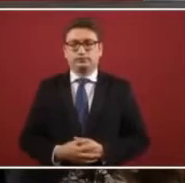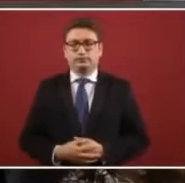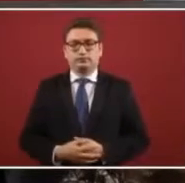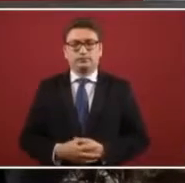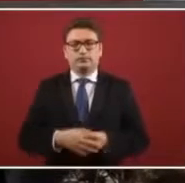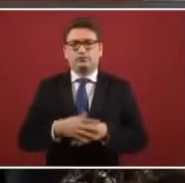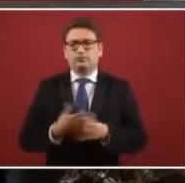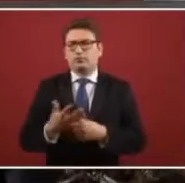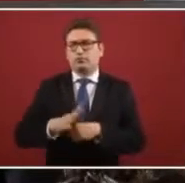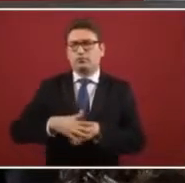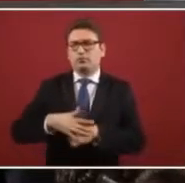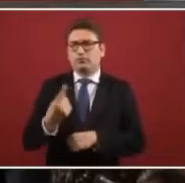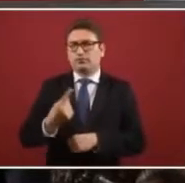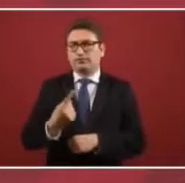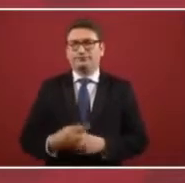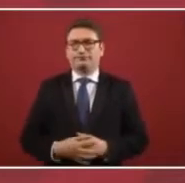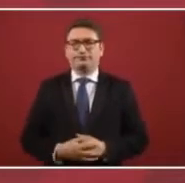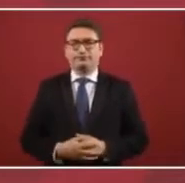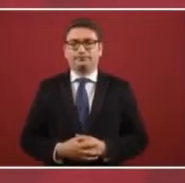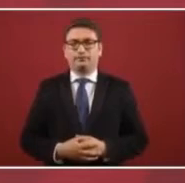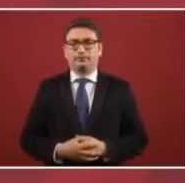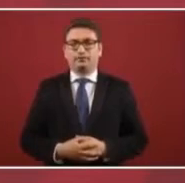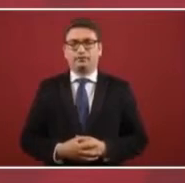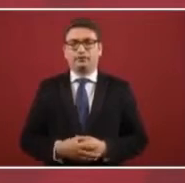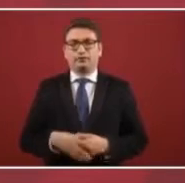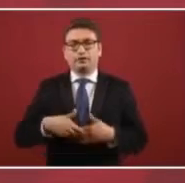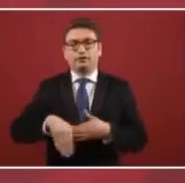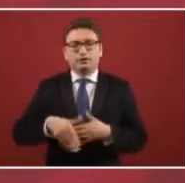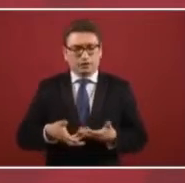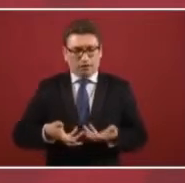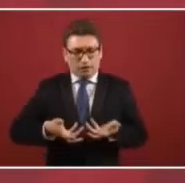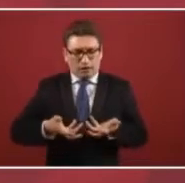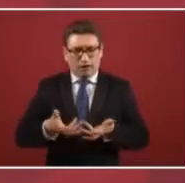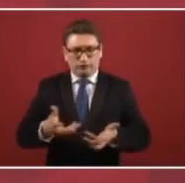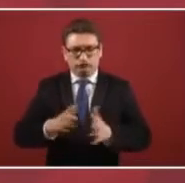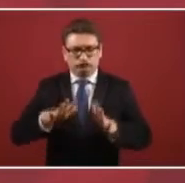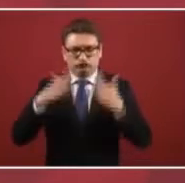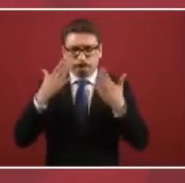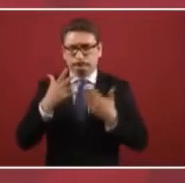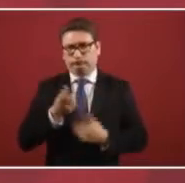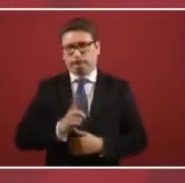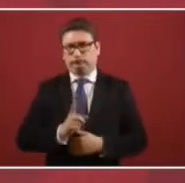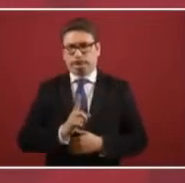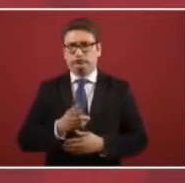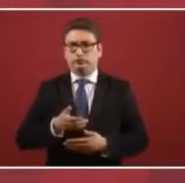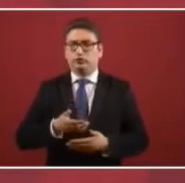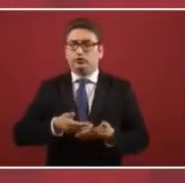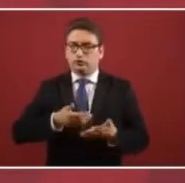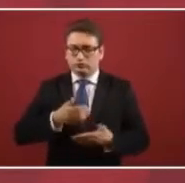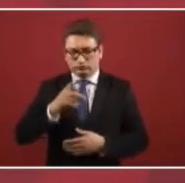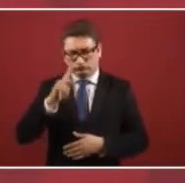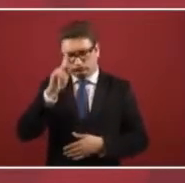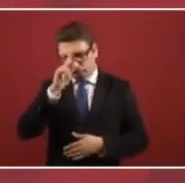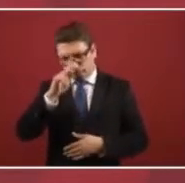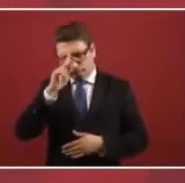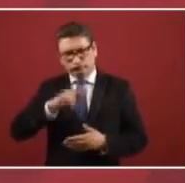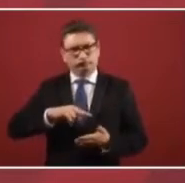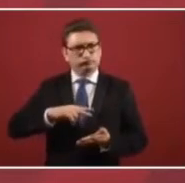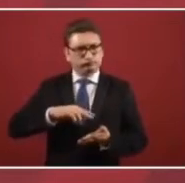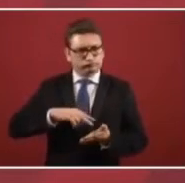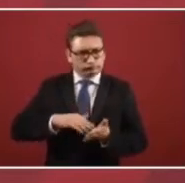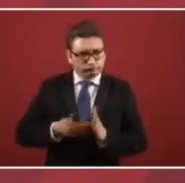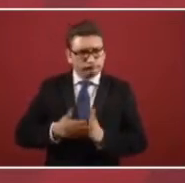Porque why? Se tiene que actuar con prudencia. Because we have to act with prudence para no caer en in order not